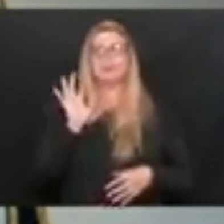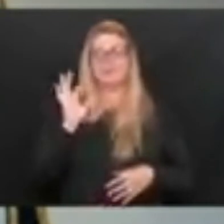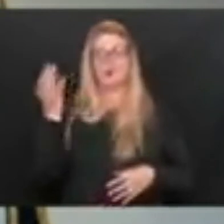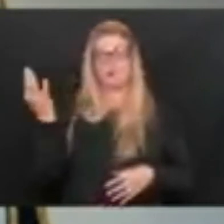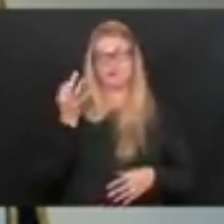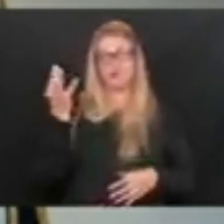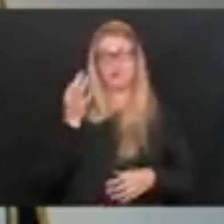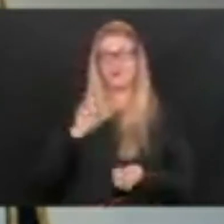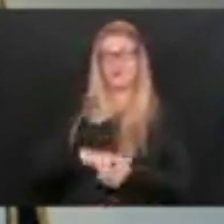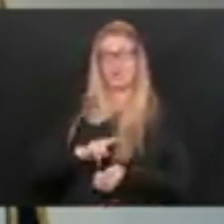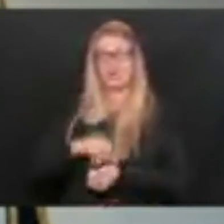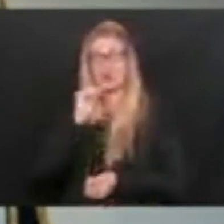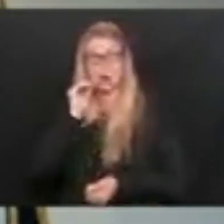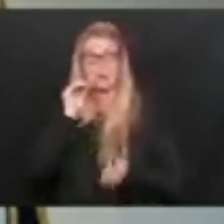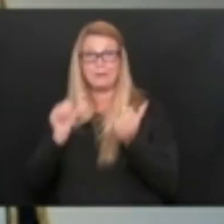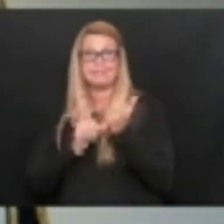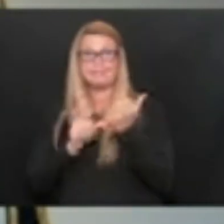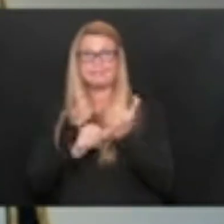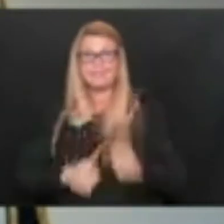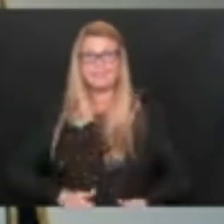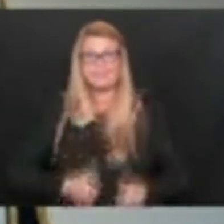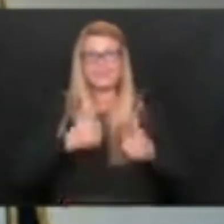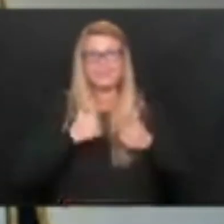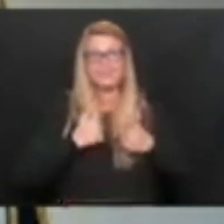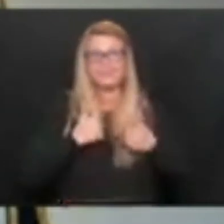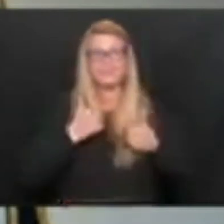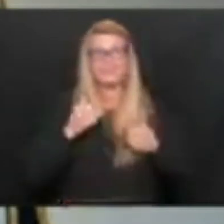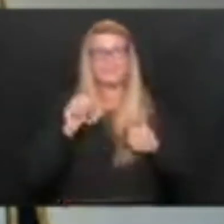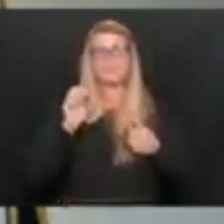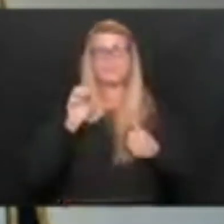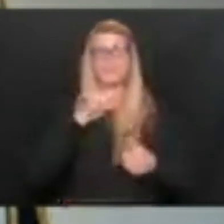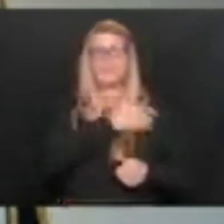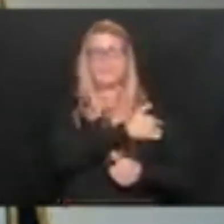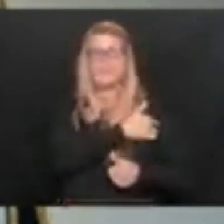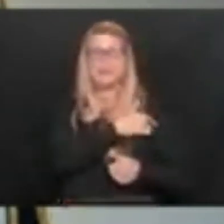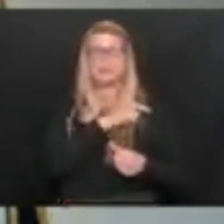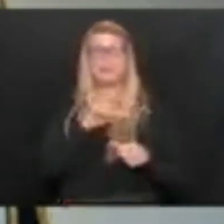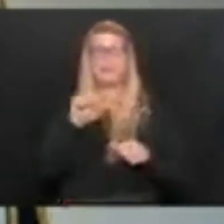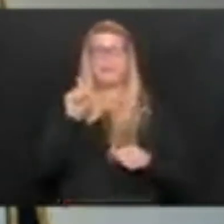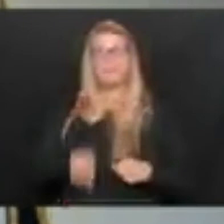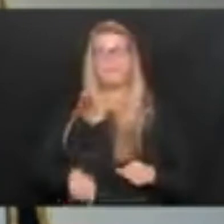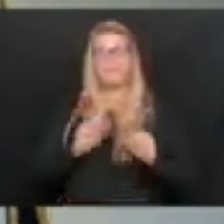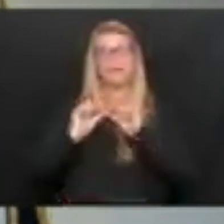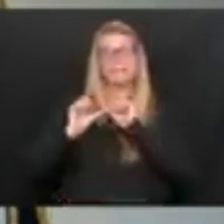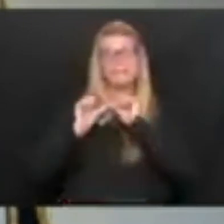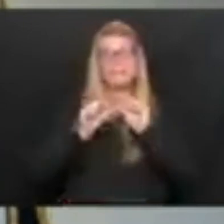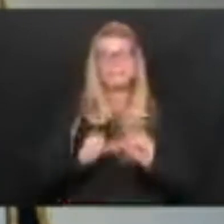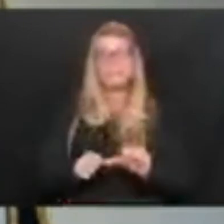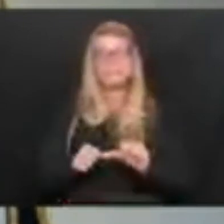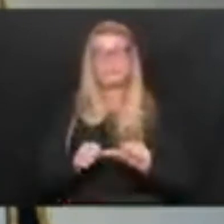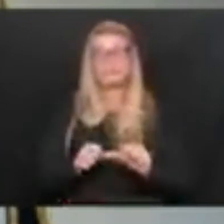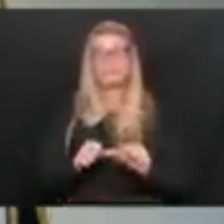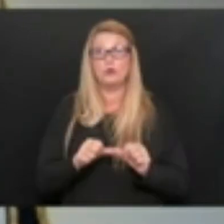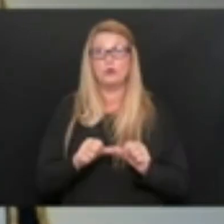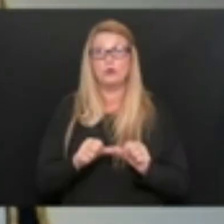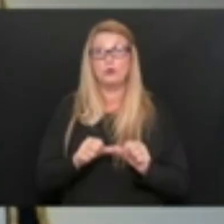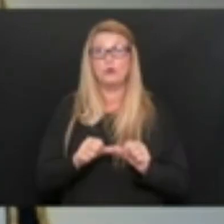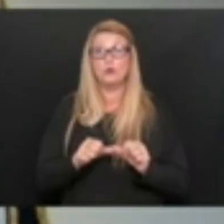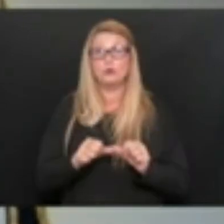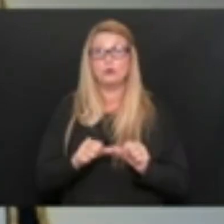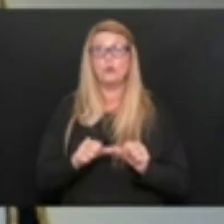nursing homes and assisted living. However, unvaccinated staff must continue to be tested at least twice a week.